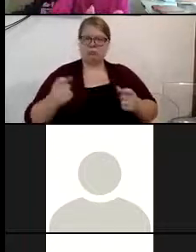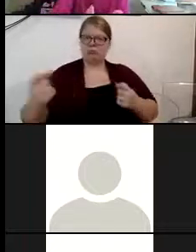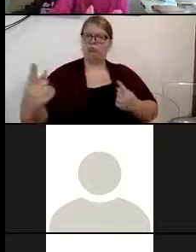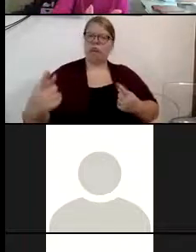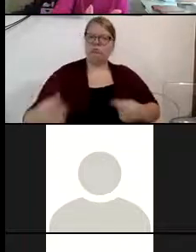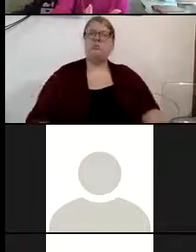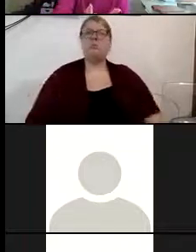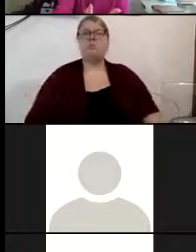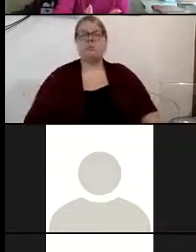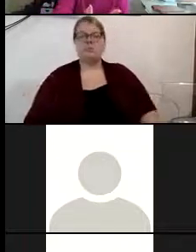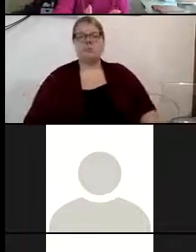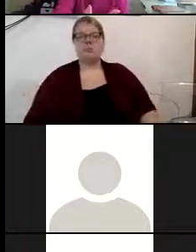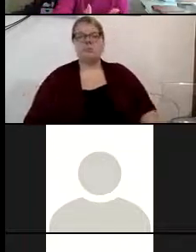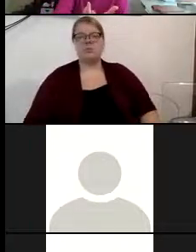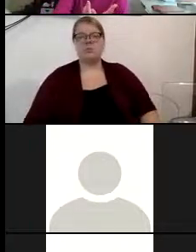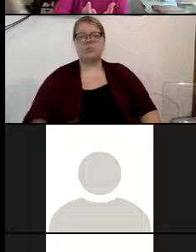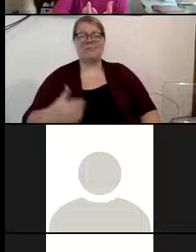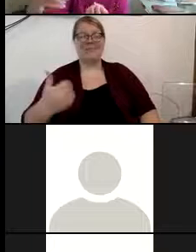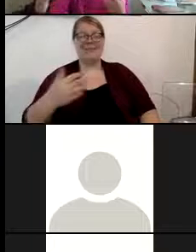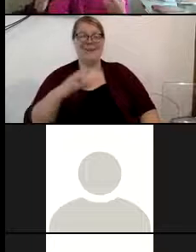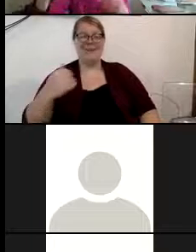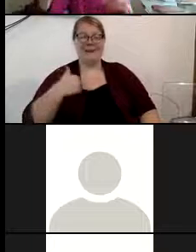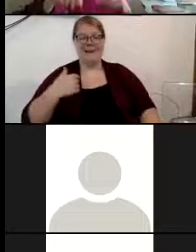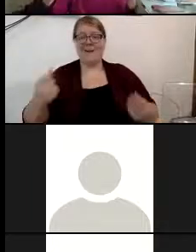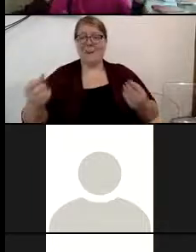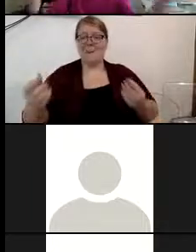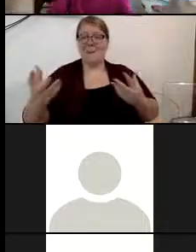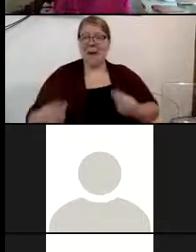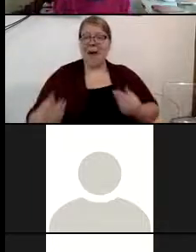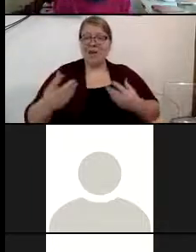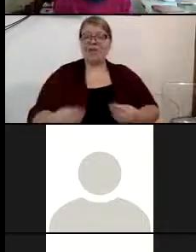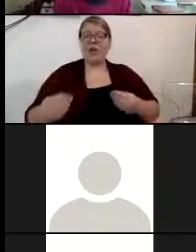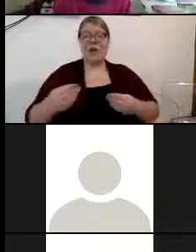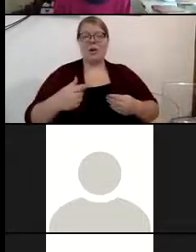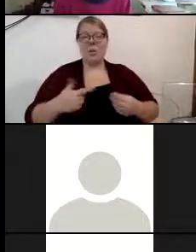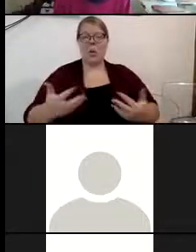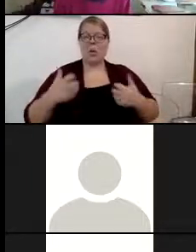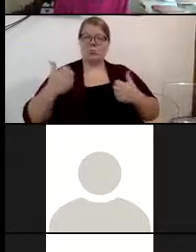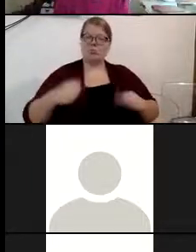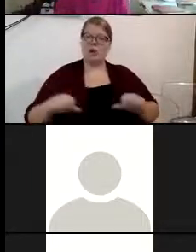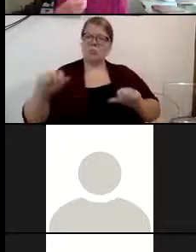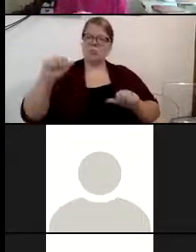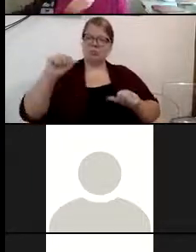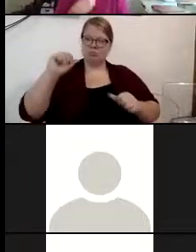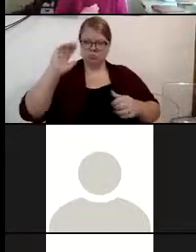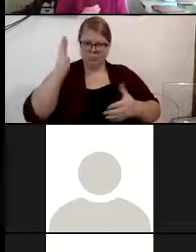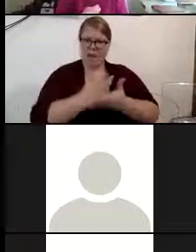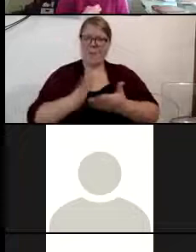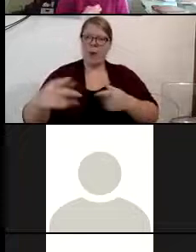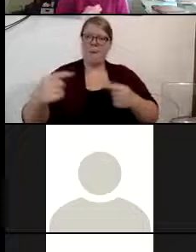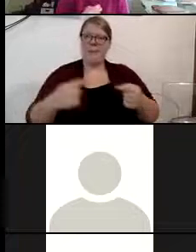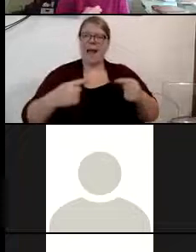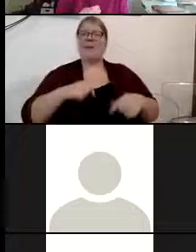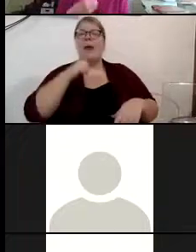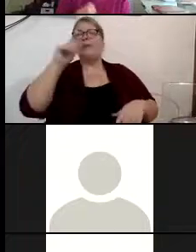And with compassion, the wish that we put an end to that pain, not just stay stuck in